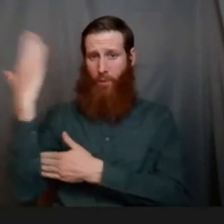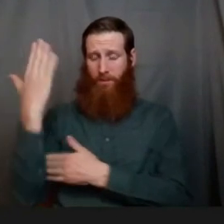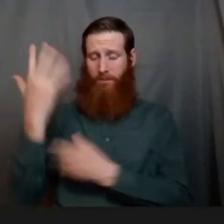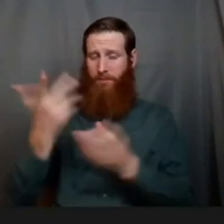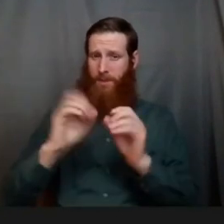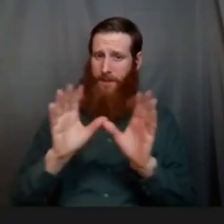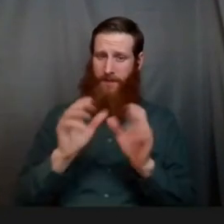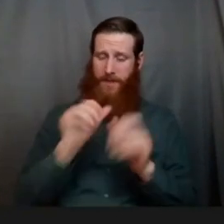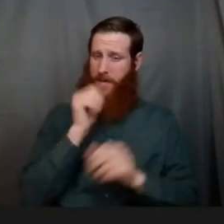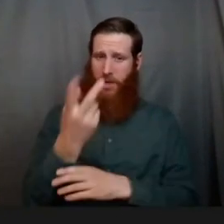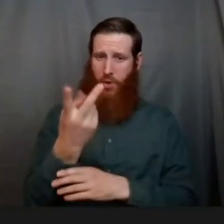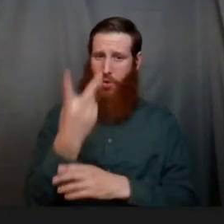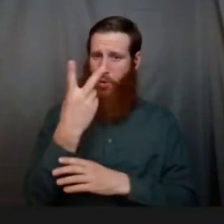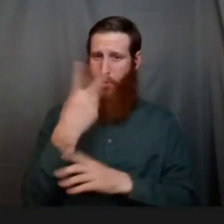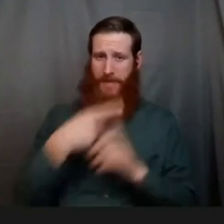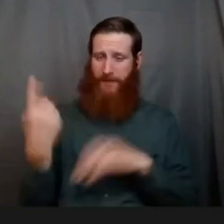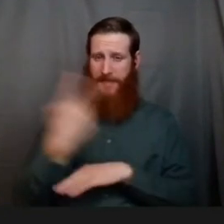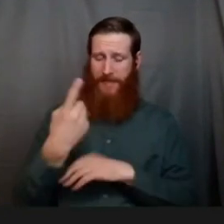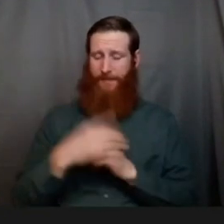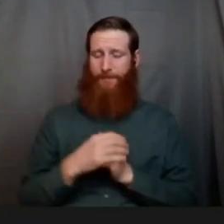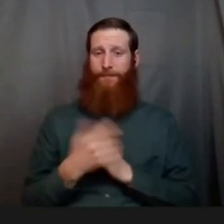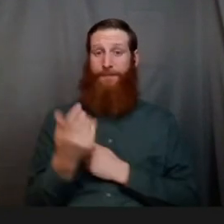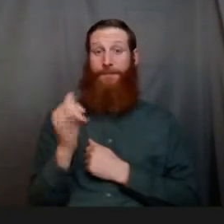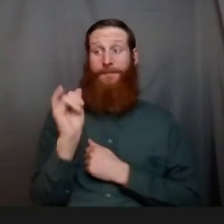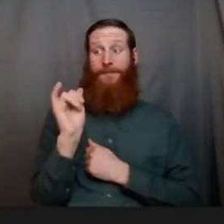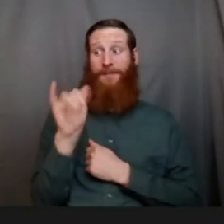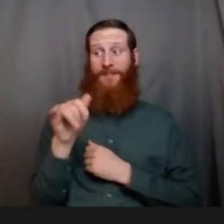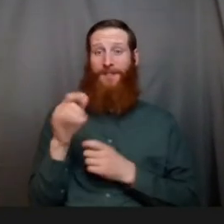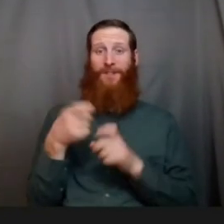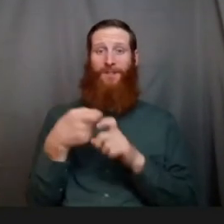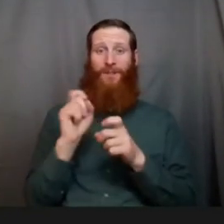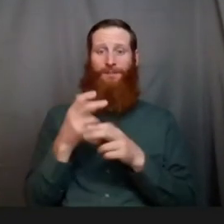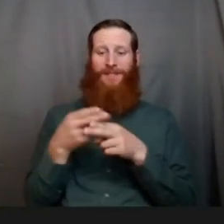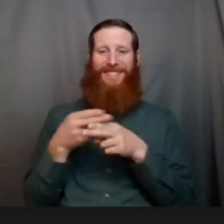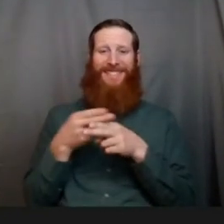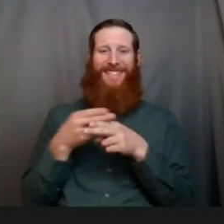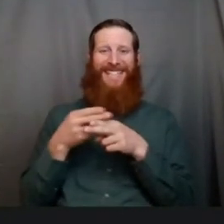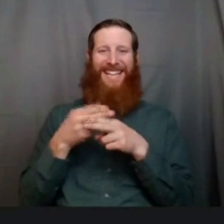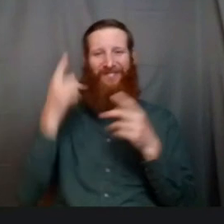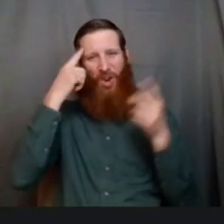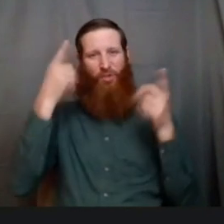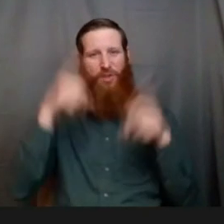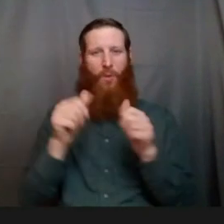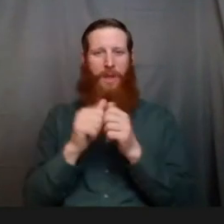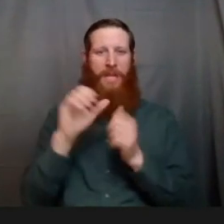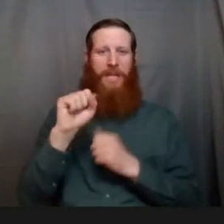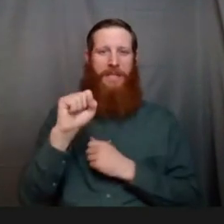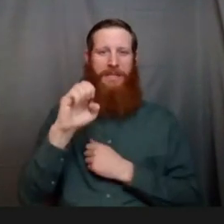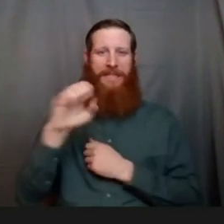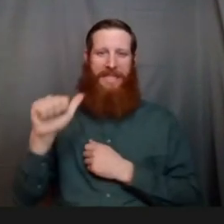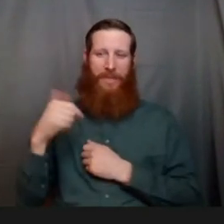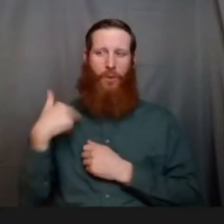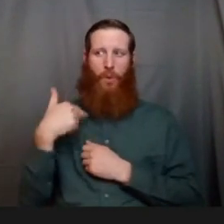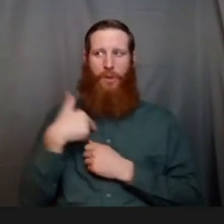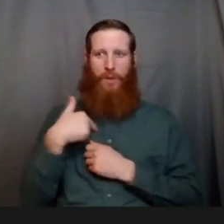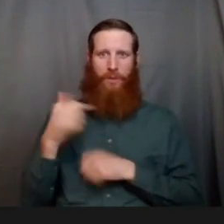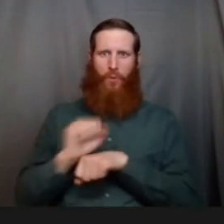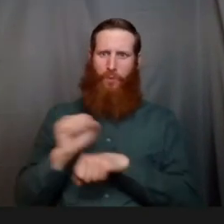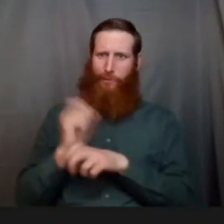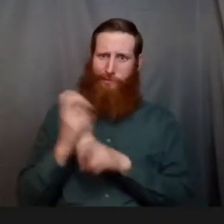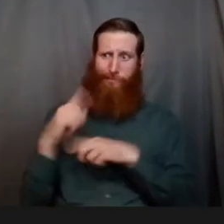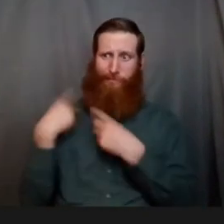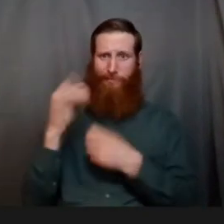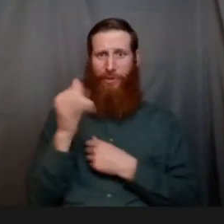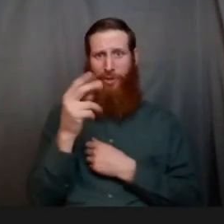days. And that's what came out of the tentative agreement with SCA. We've been working hard since January, and we thank our